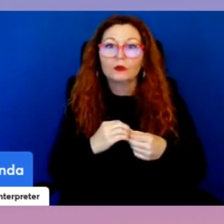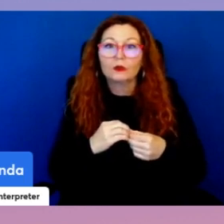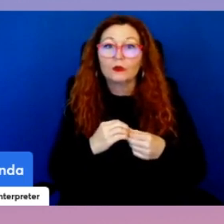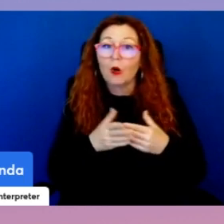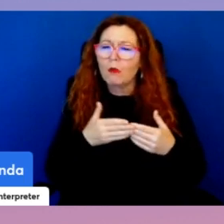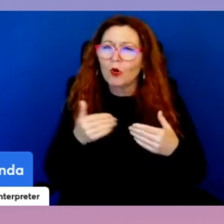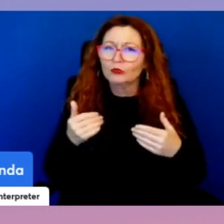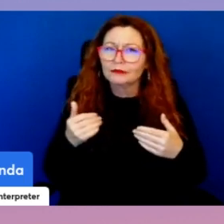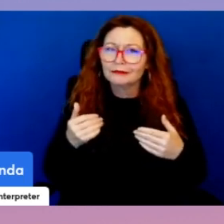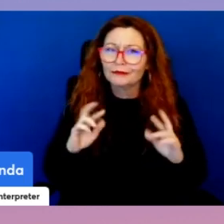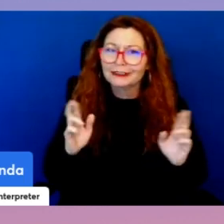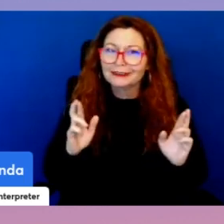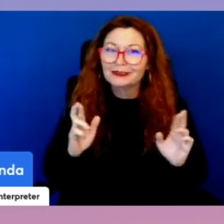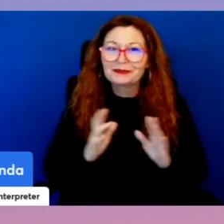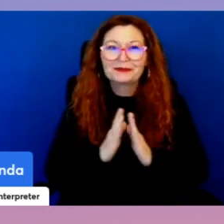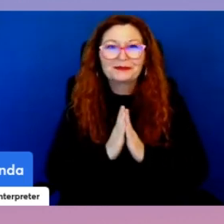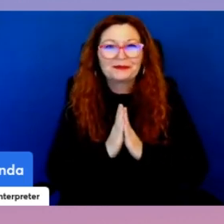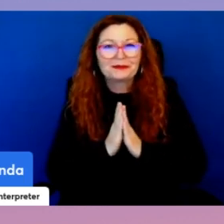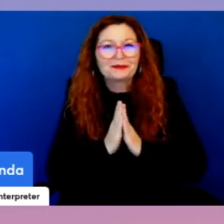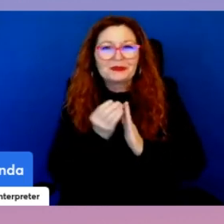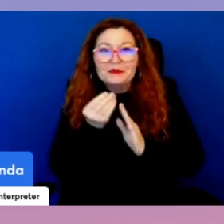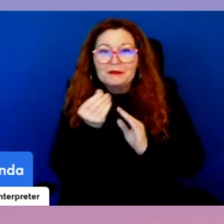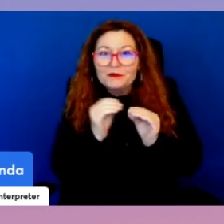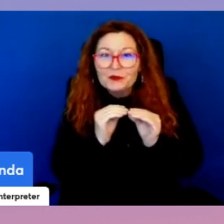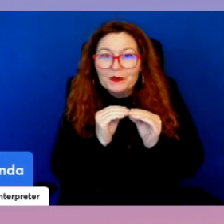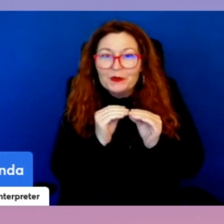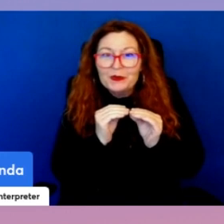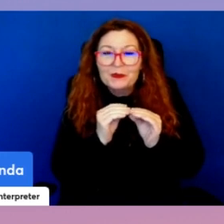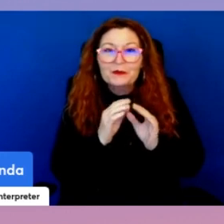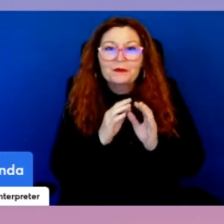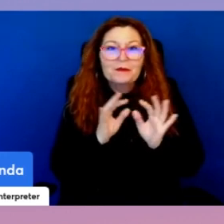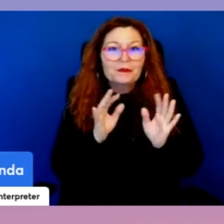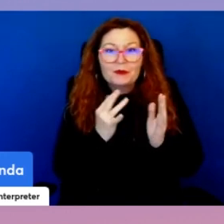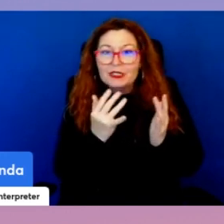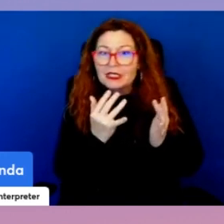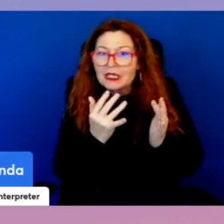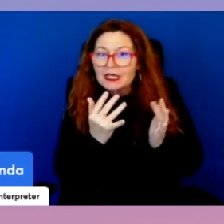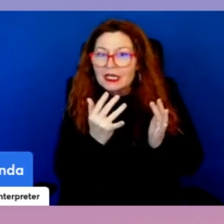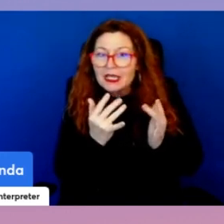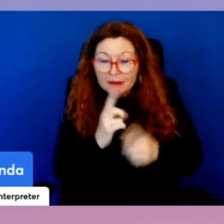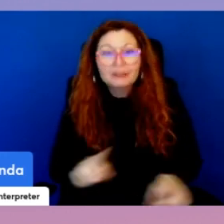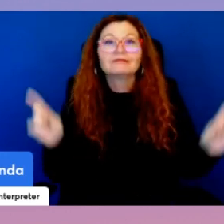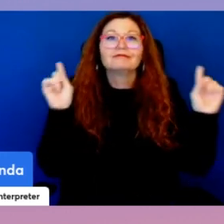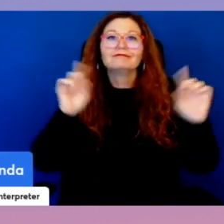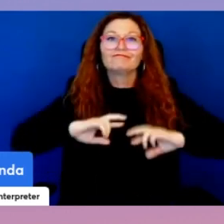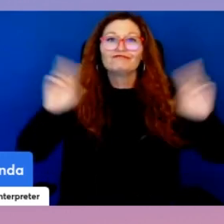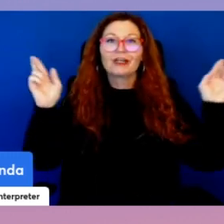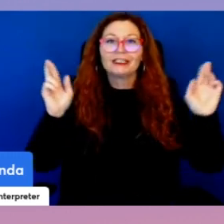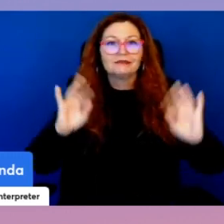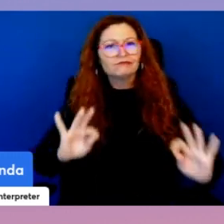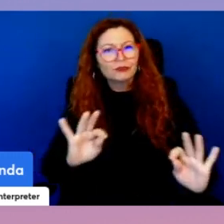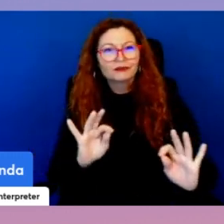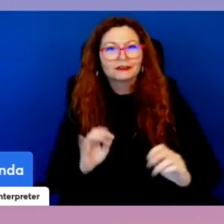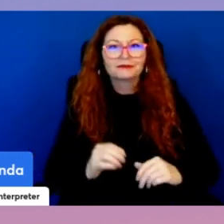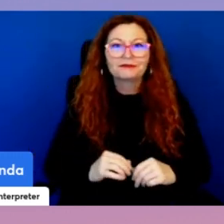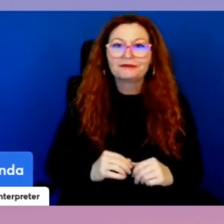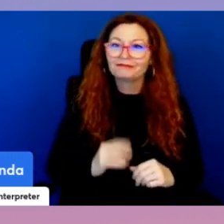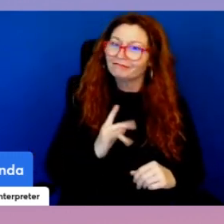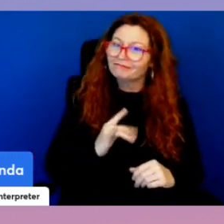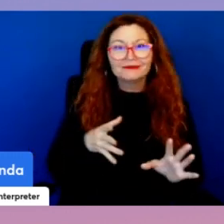Almost there. We just have a couple more that need to be ready before we go, and we're done. Perfect. That was